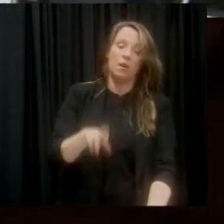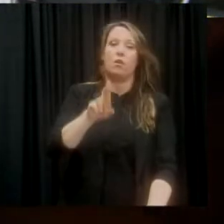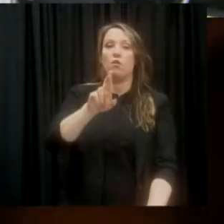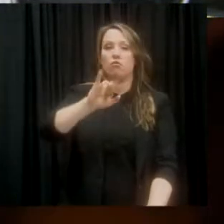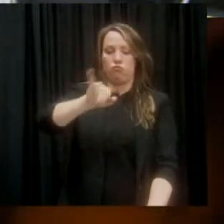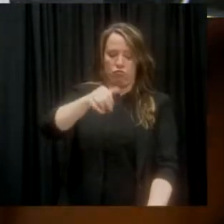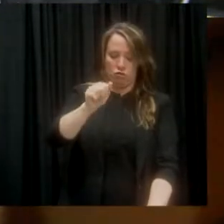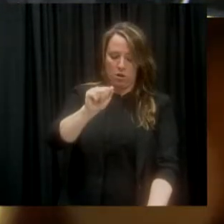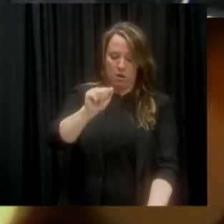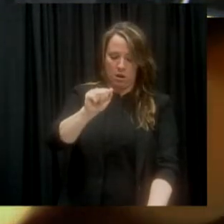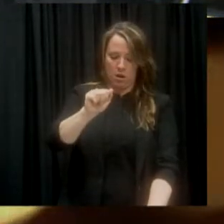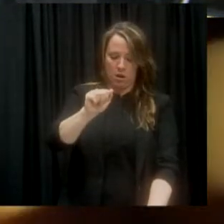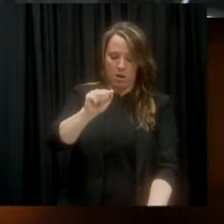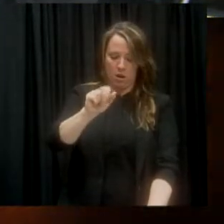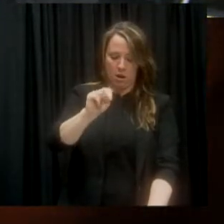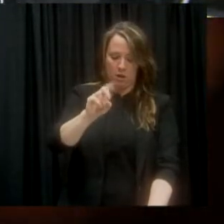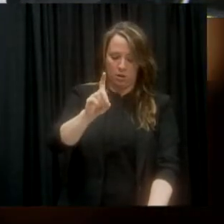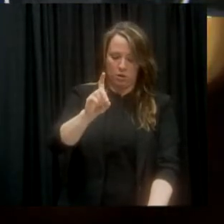Rosando M. Parangau.